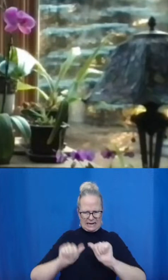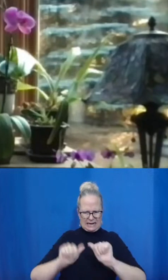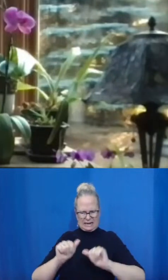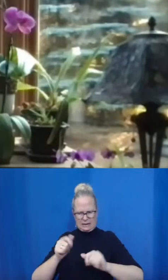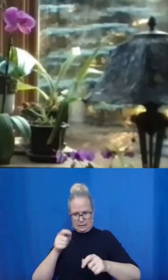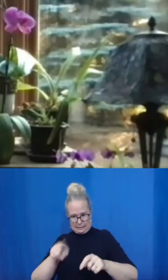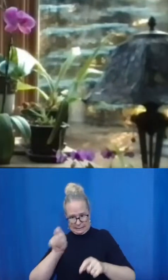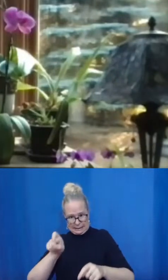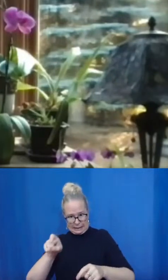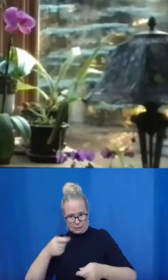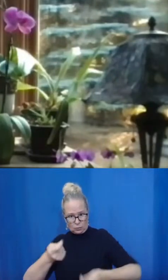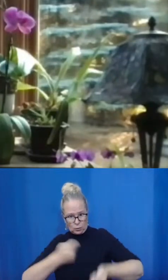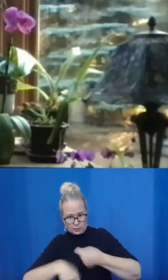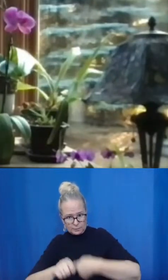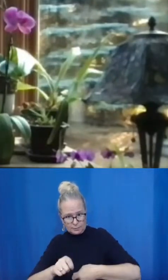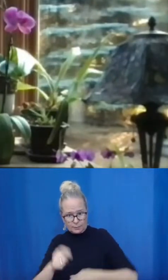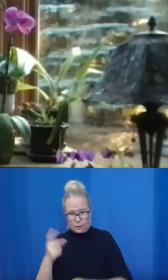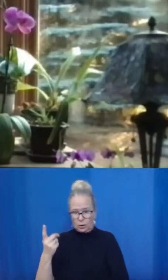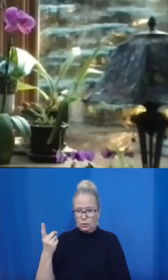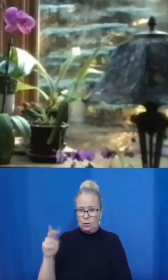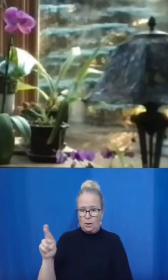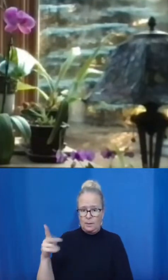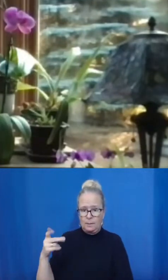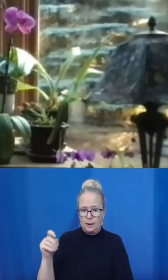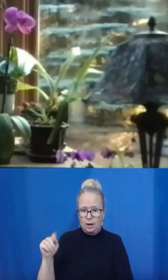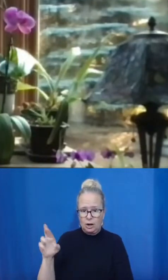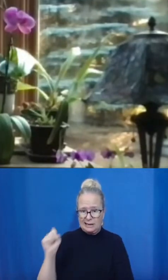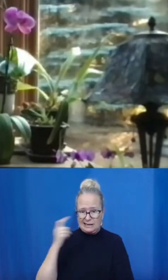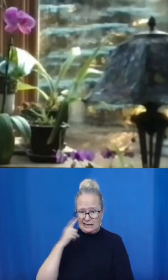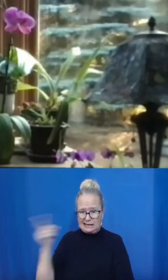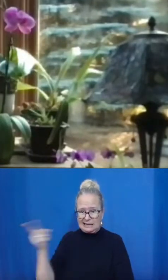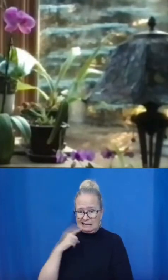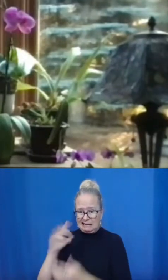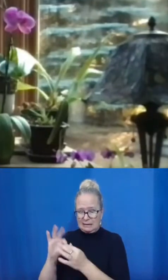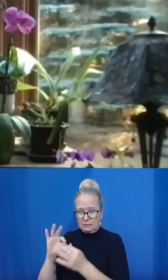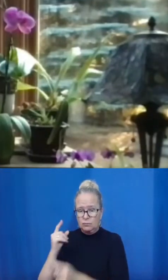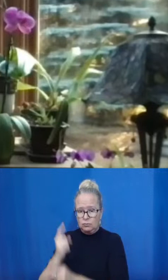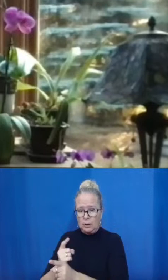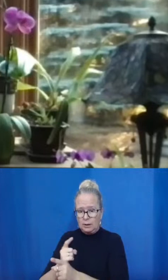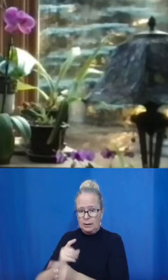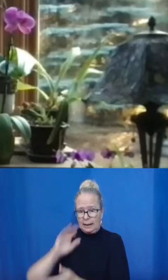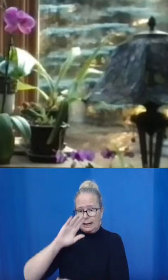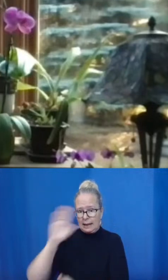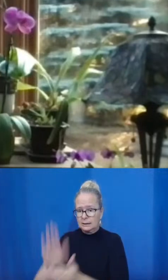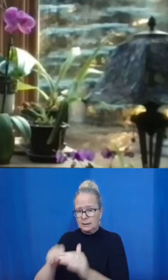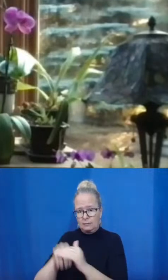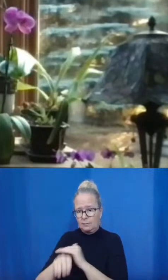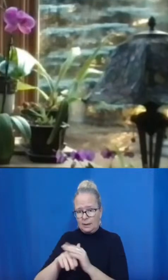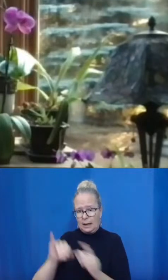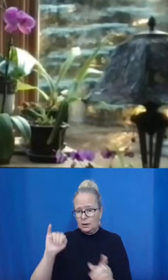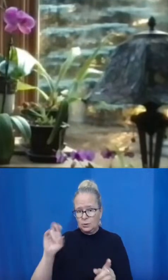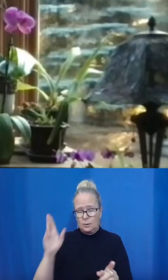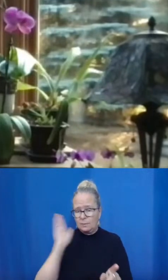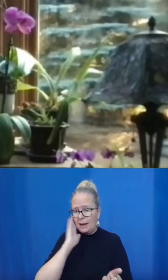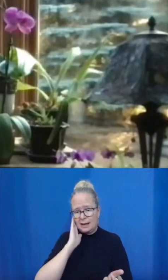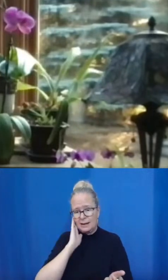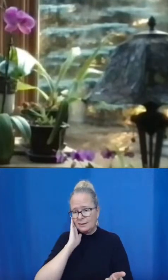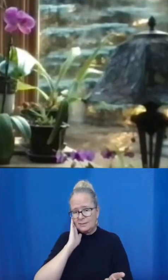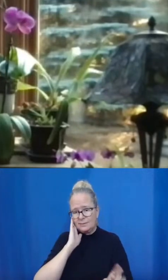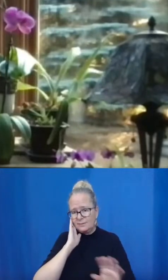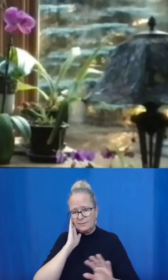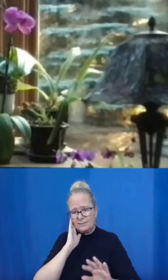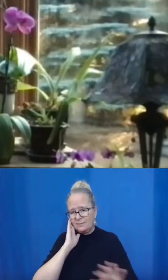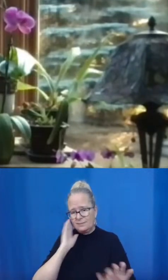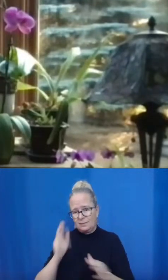care beds are needed not only to take care of patients sometimes before and after their transplant, but